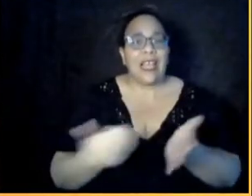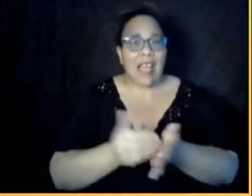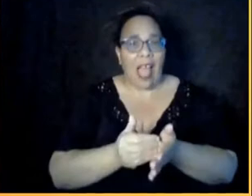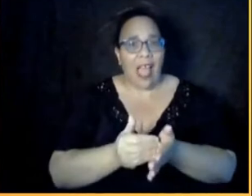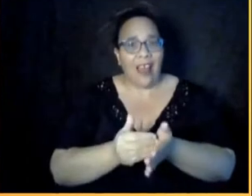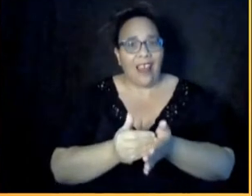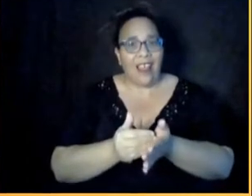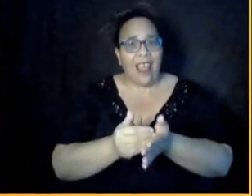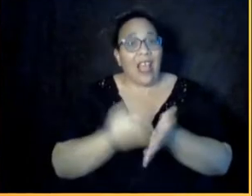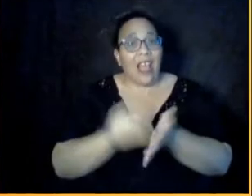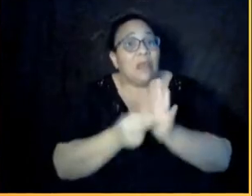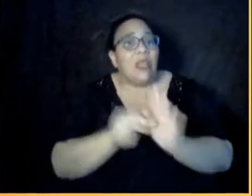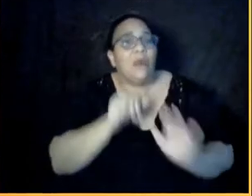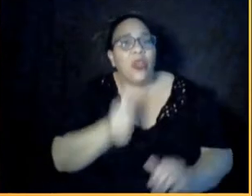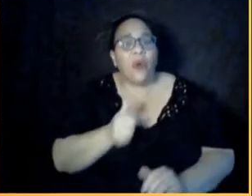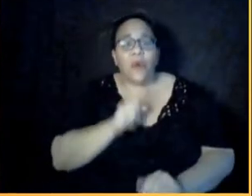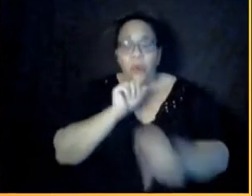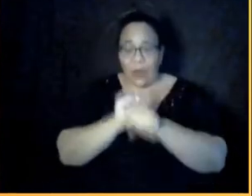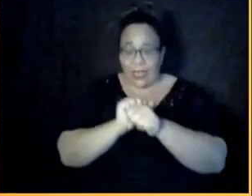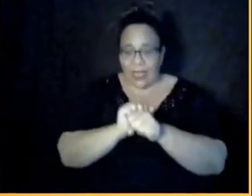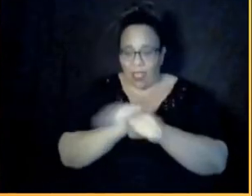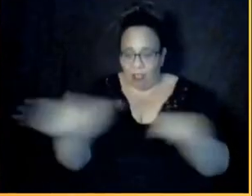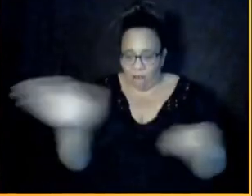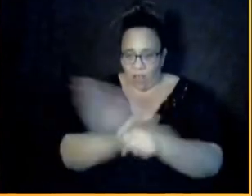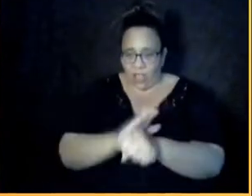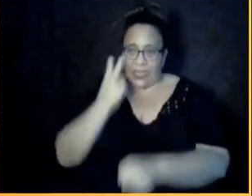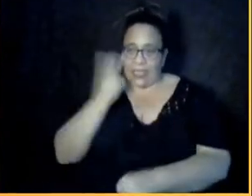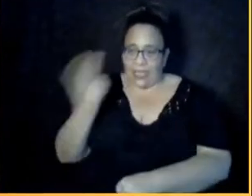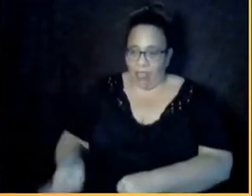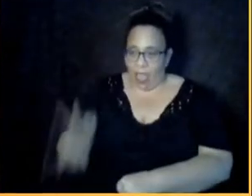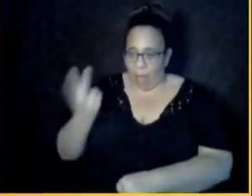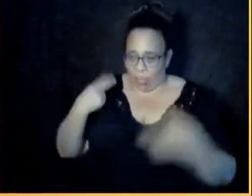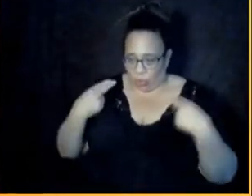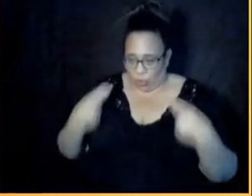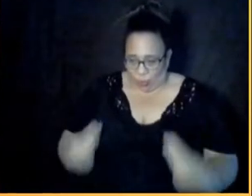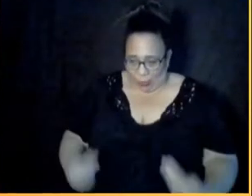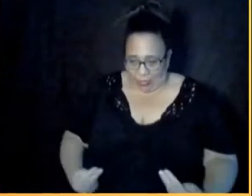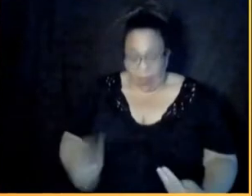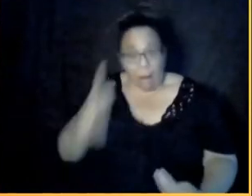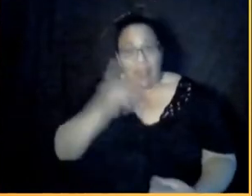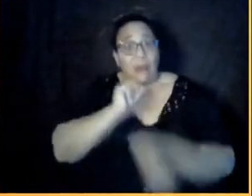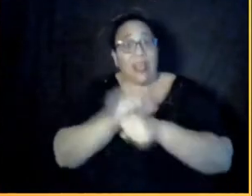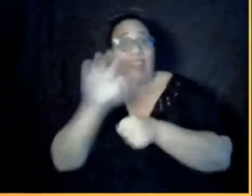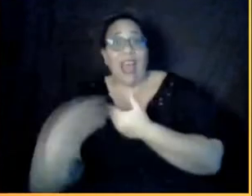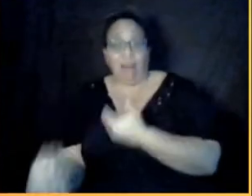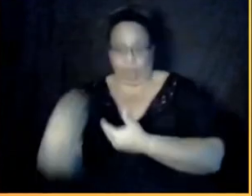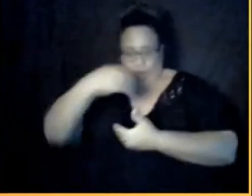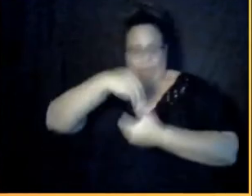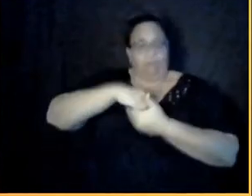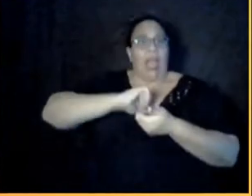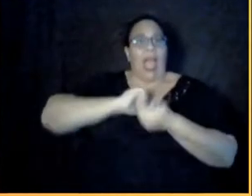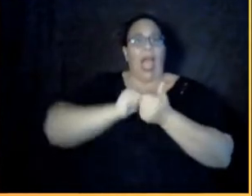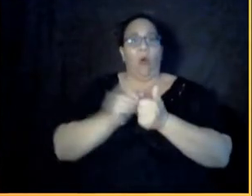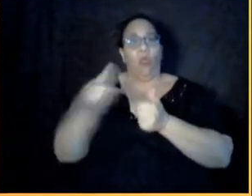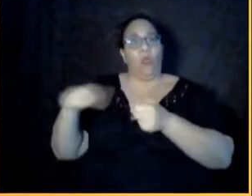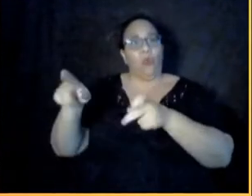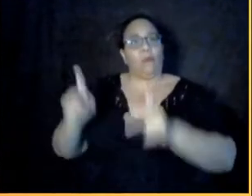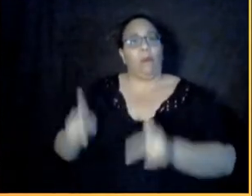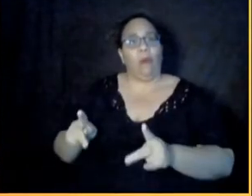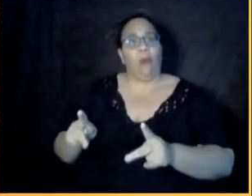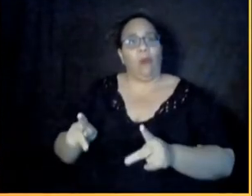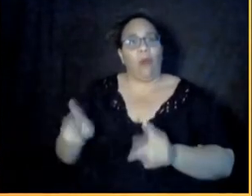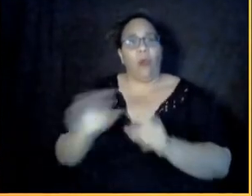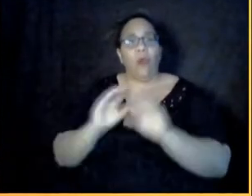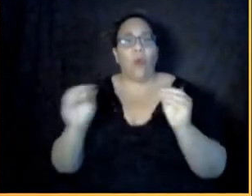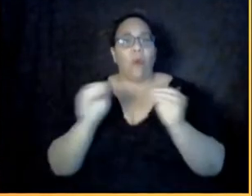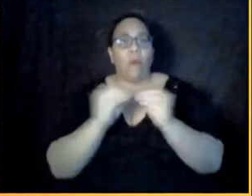ones, meaning that we don't really fully see them as humans, which of course contributes to how those people are no longer